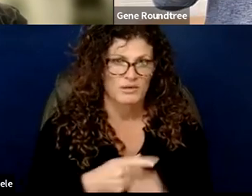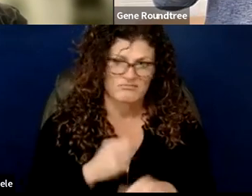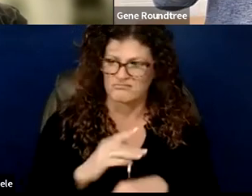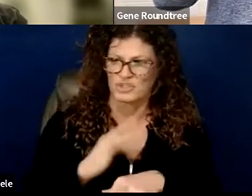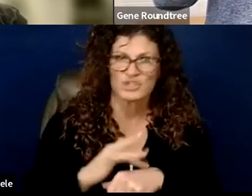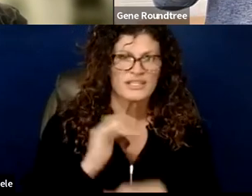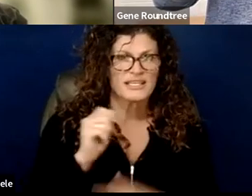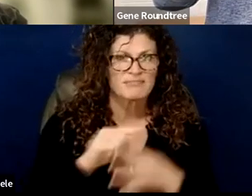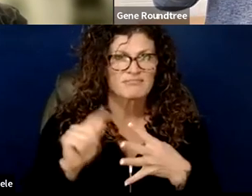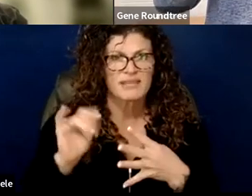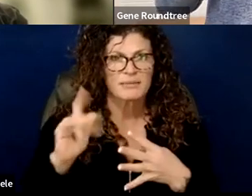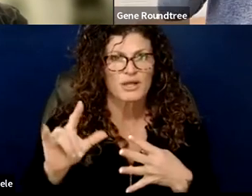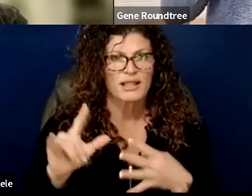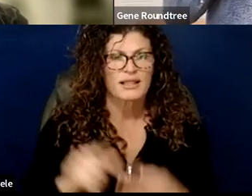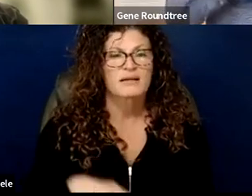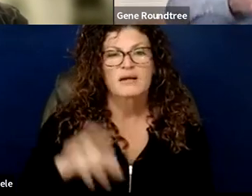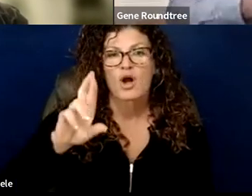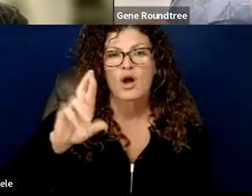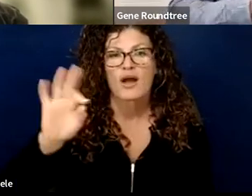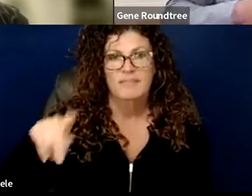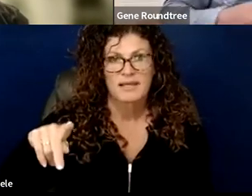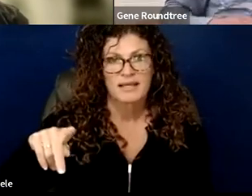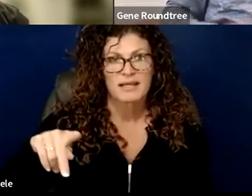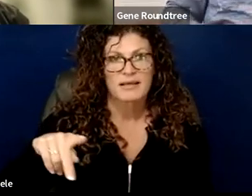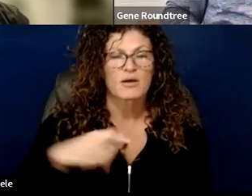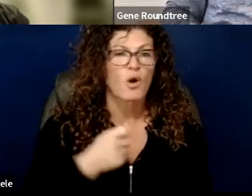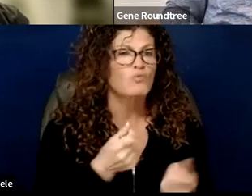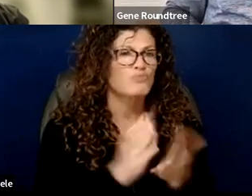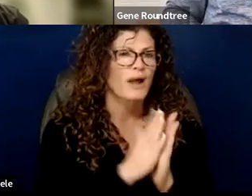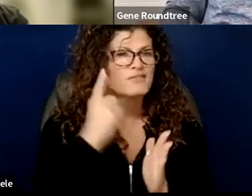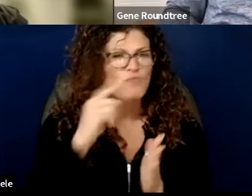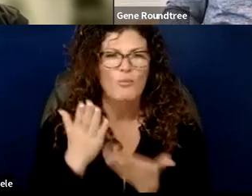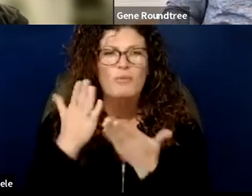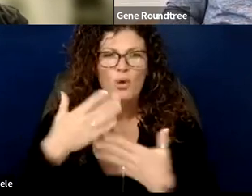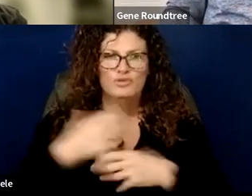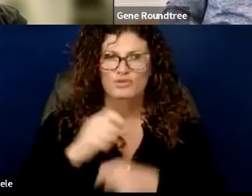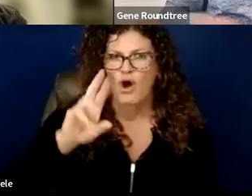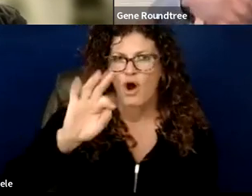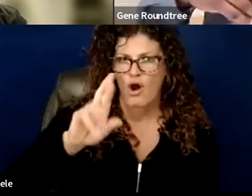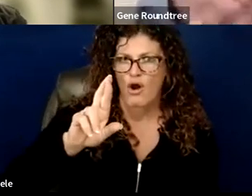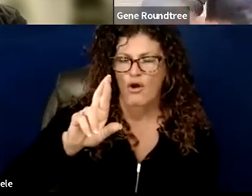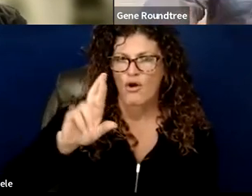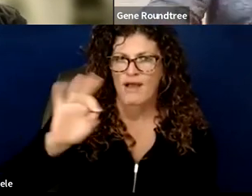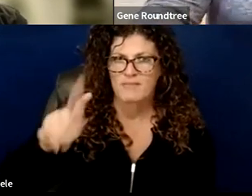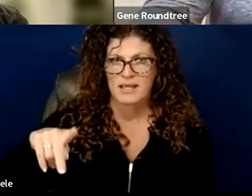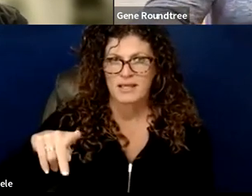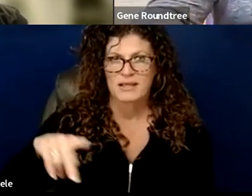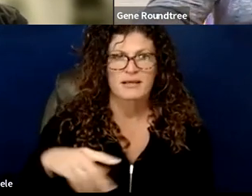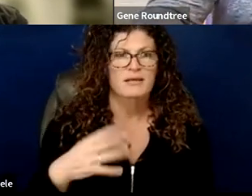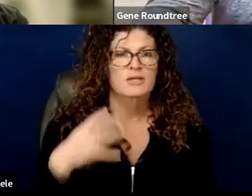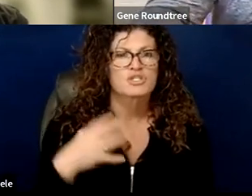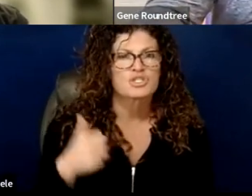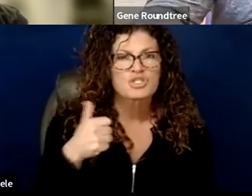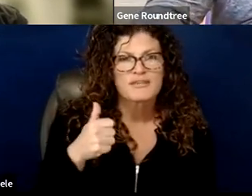April. The RFP or the request for proposal review team members are Chief Human